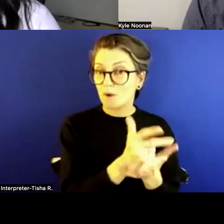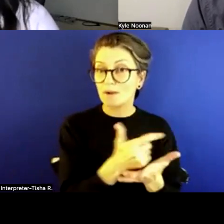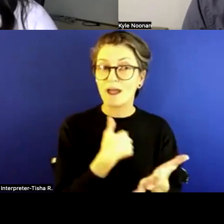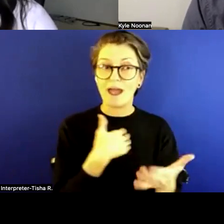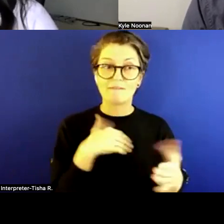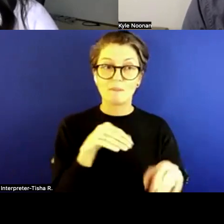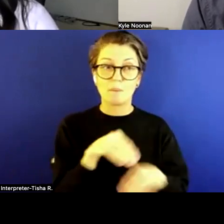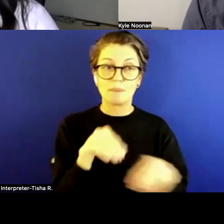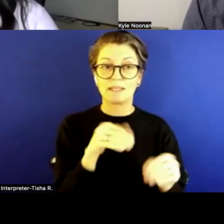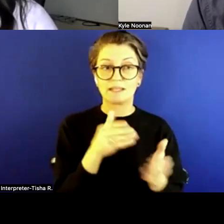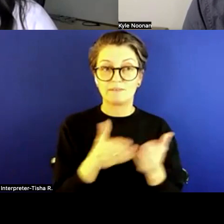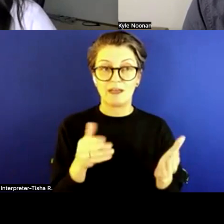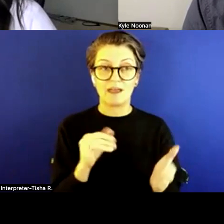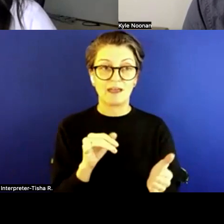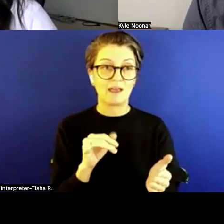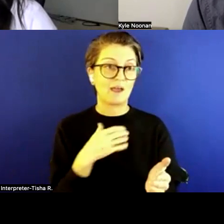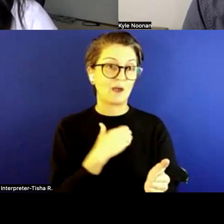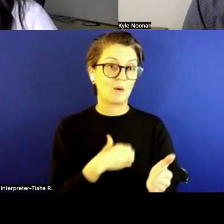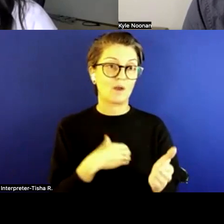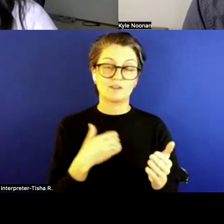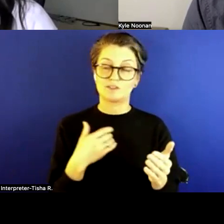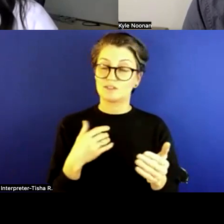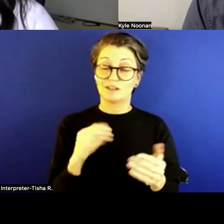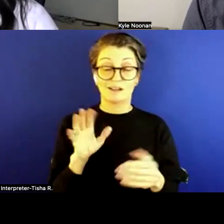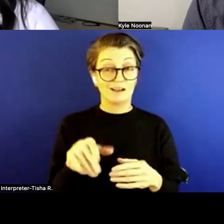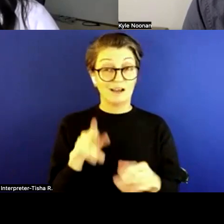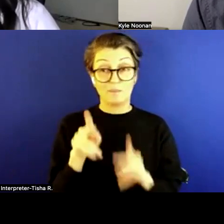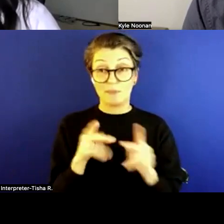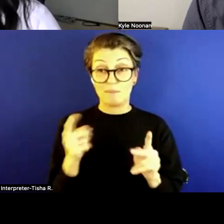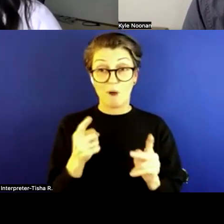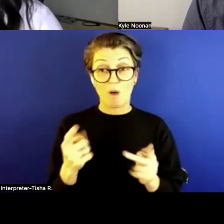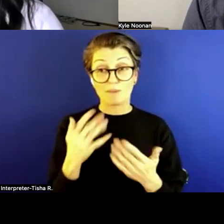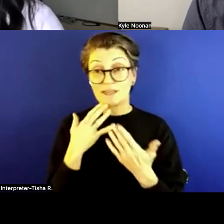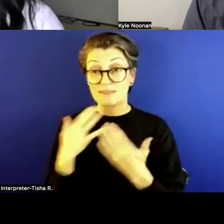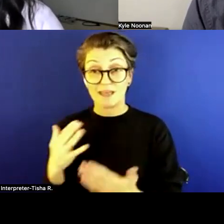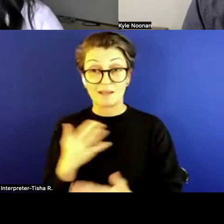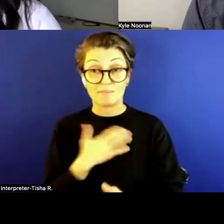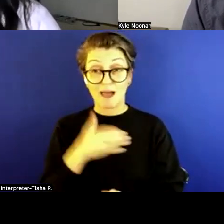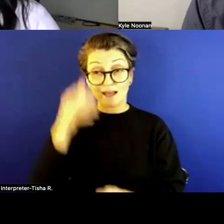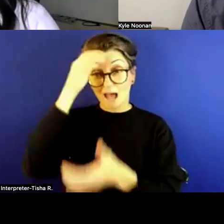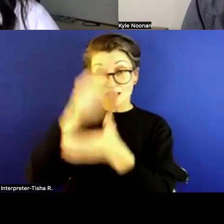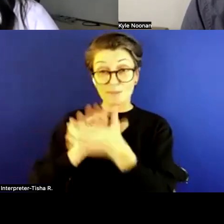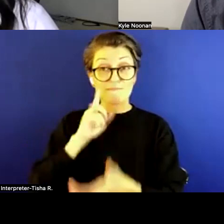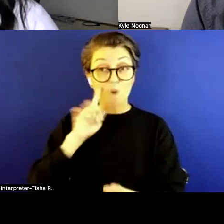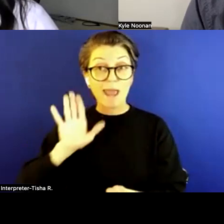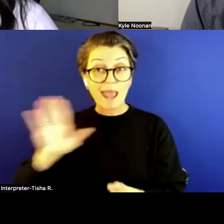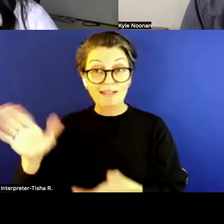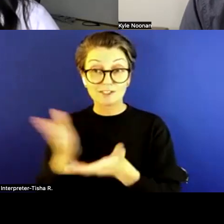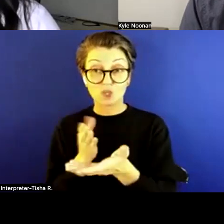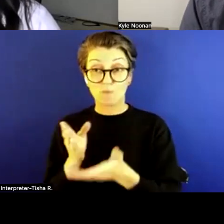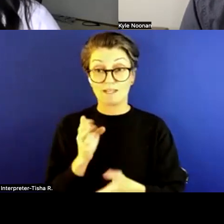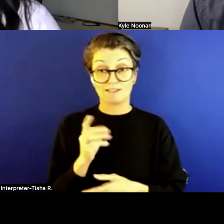And if I had a nickel for every time someone thanked my husband for their service as a disabled veteran, I probably would never have to work